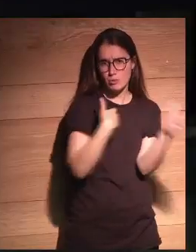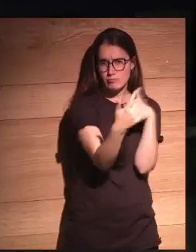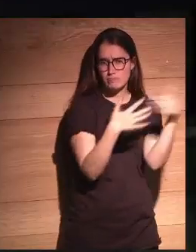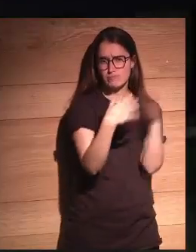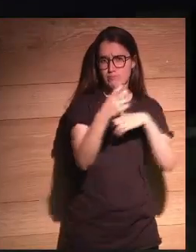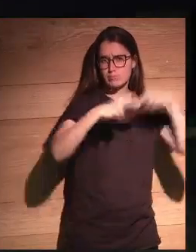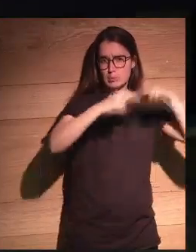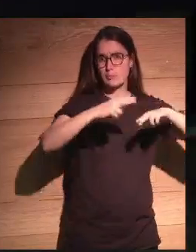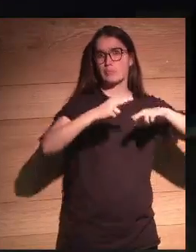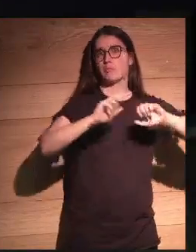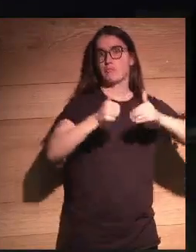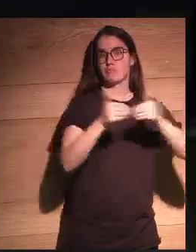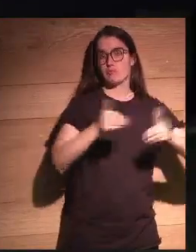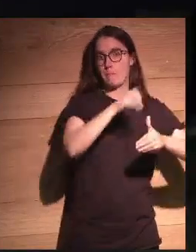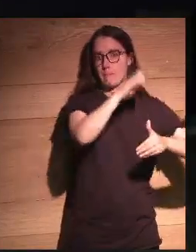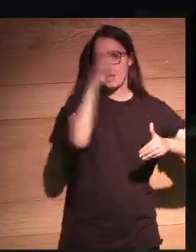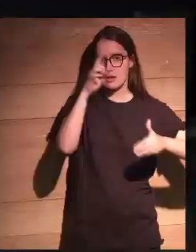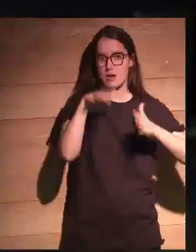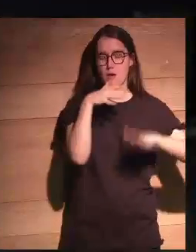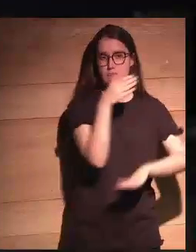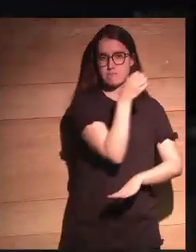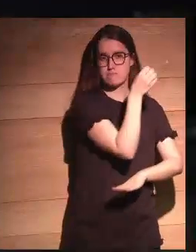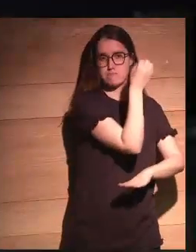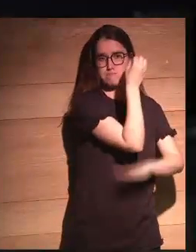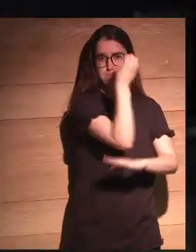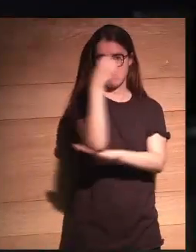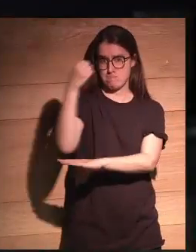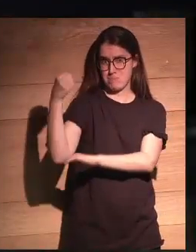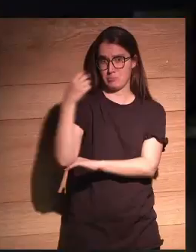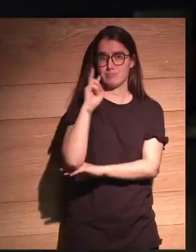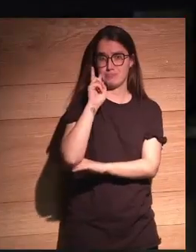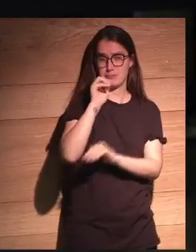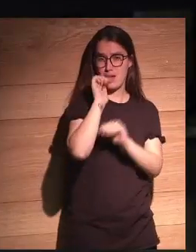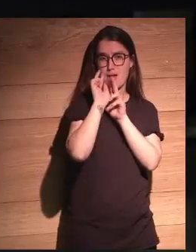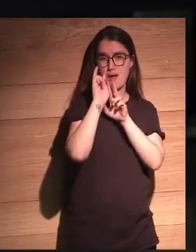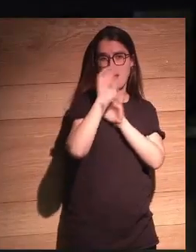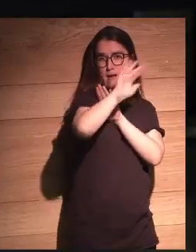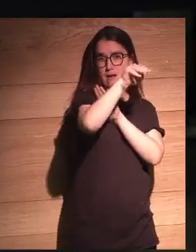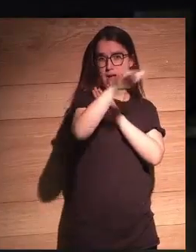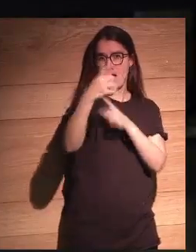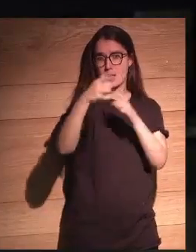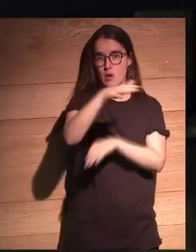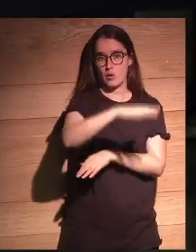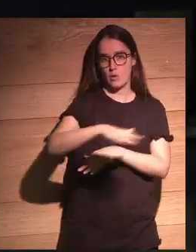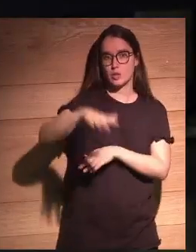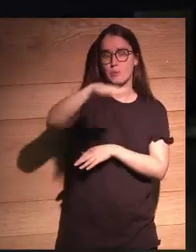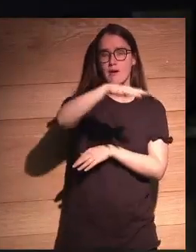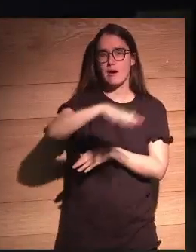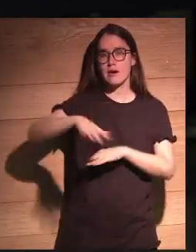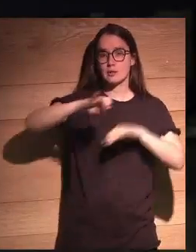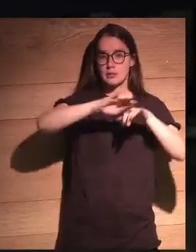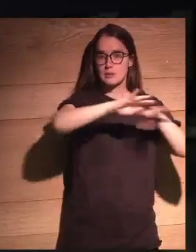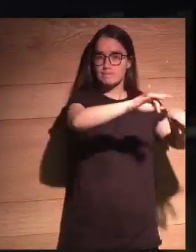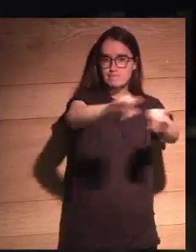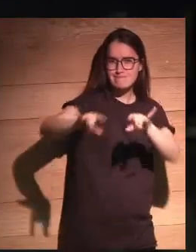yo cuando salto no oigo nada. O sea, cuando doy al micro no. Que dominan imponentes el horizonte en determinados barrios y que entre